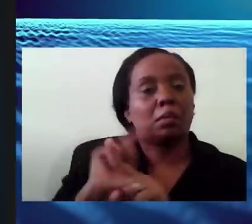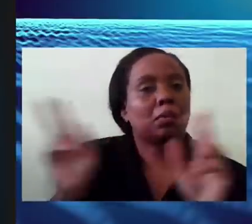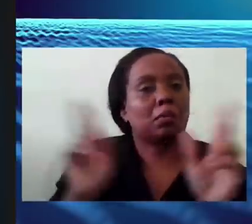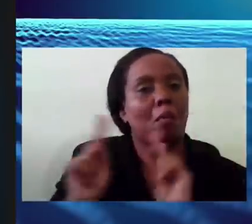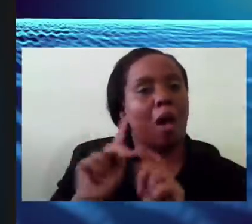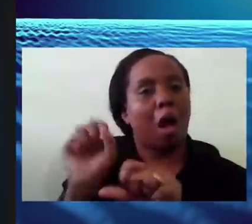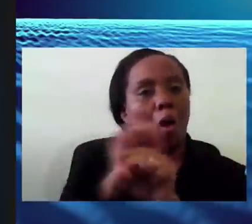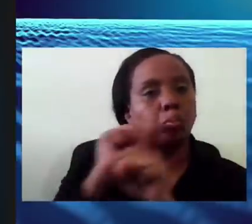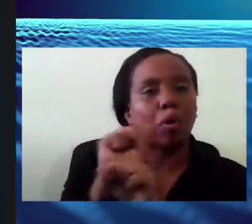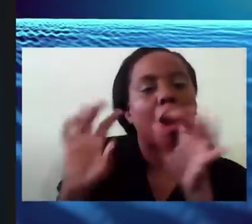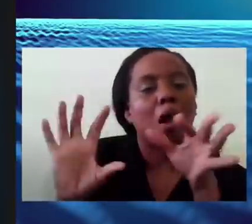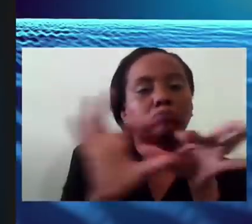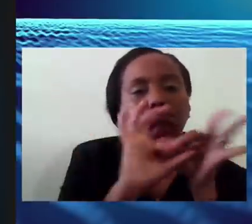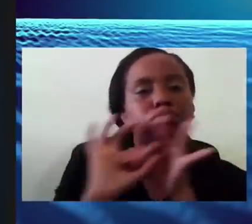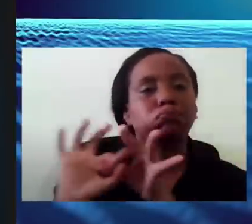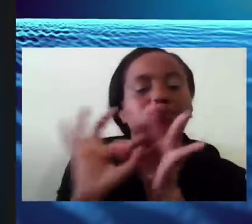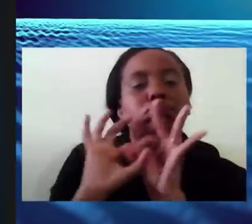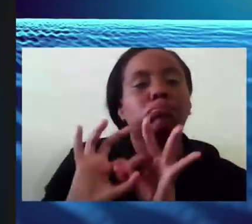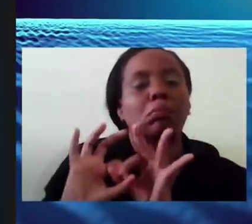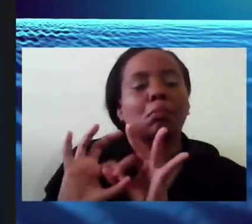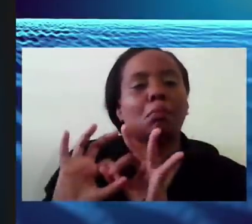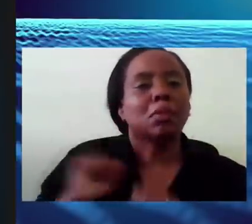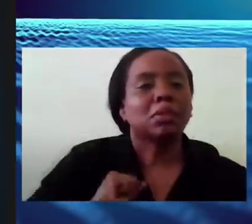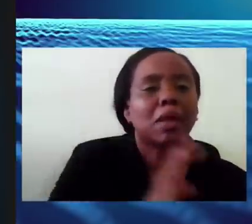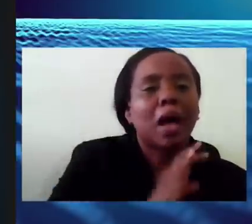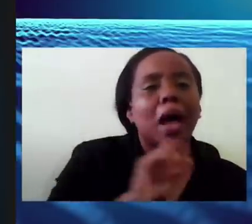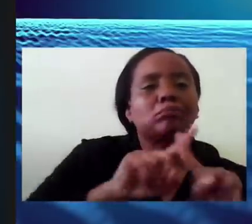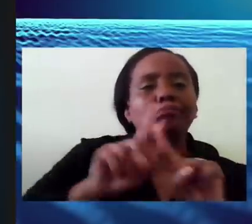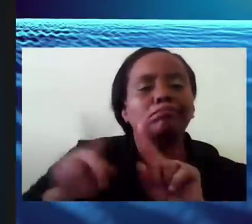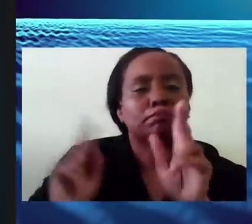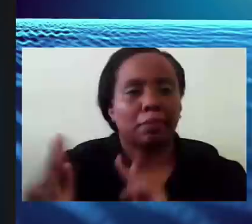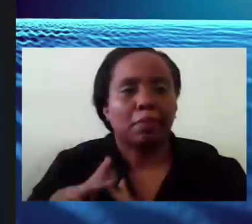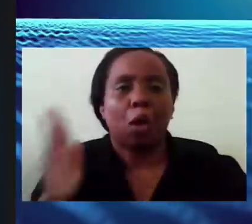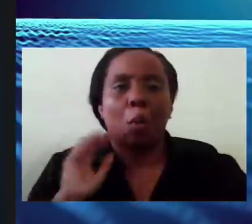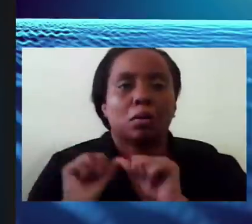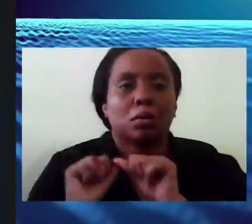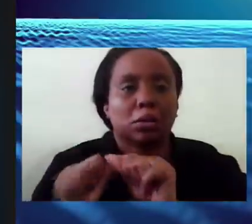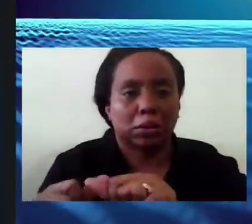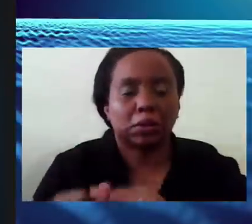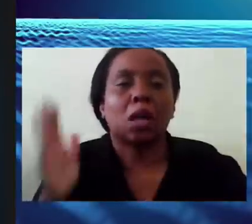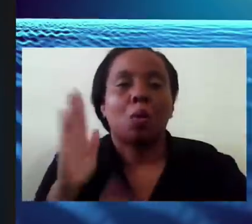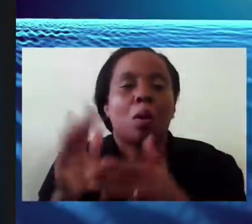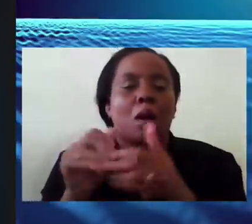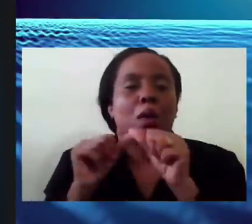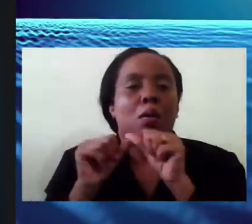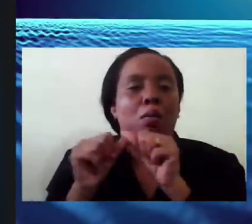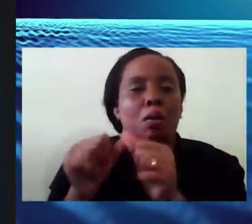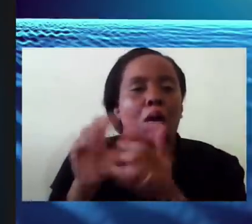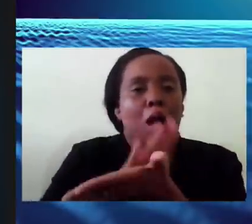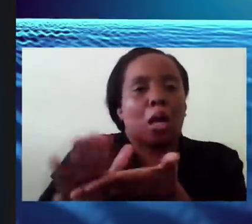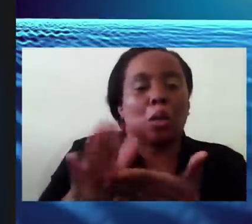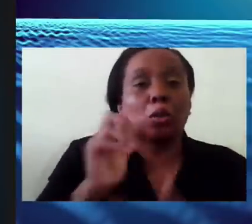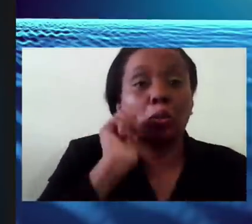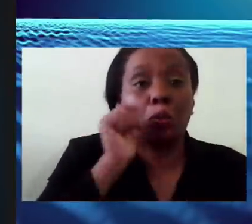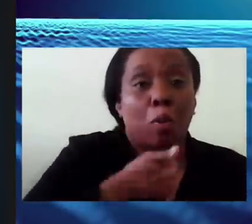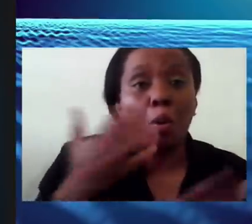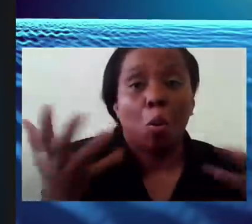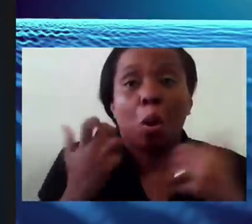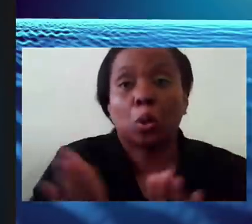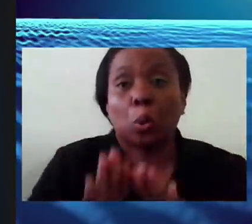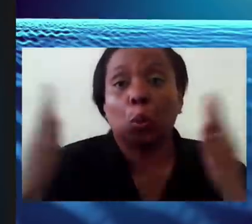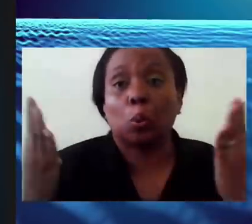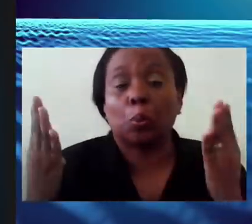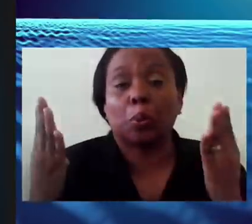and we want to thank them for that cooperation. The cleanup work will continue tomorrow with a view towards opening on Monday as well. The challenge